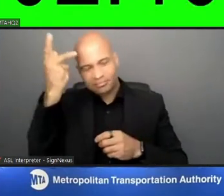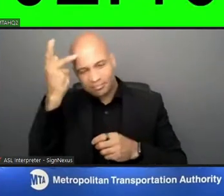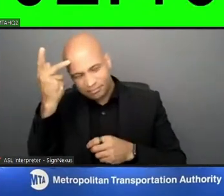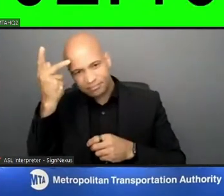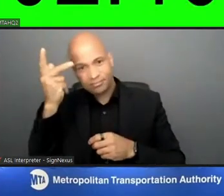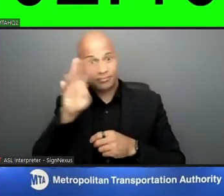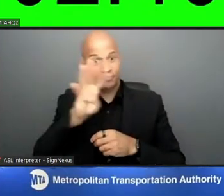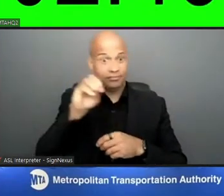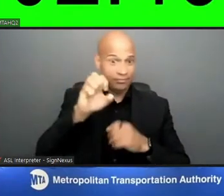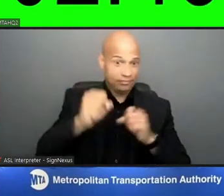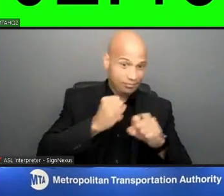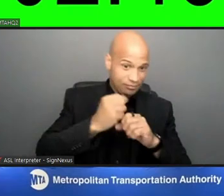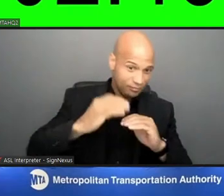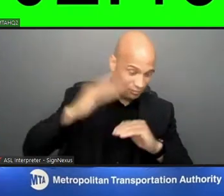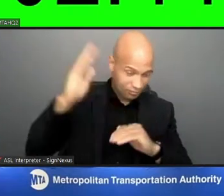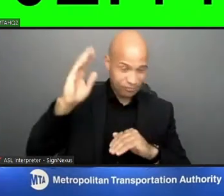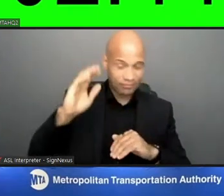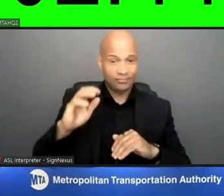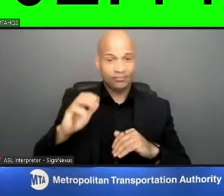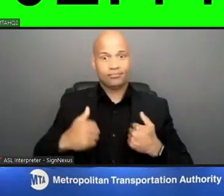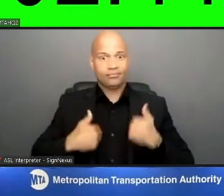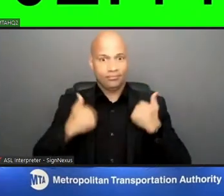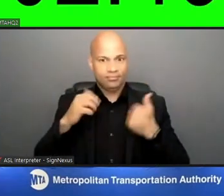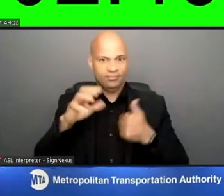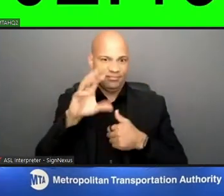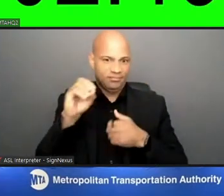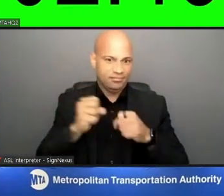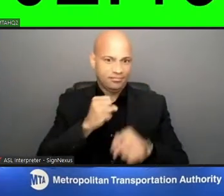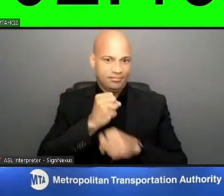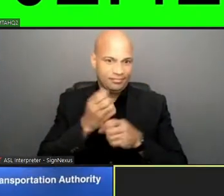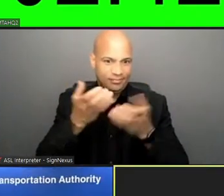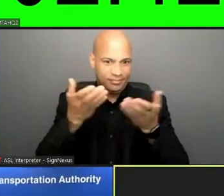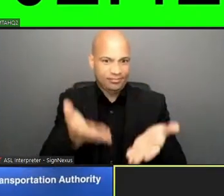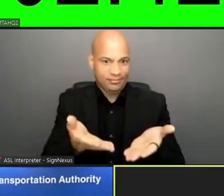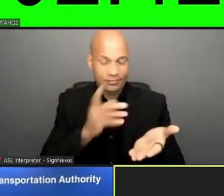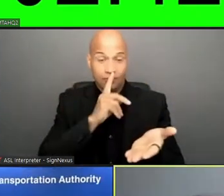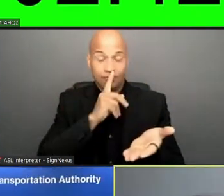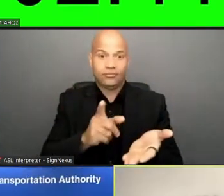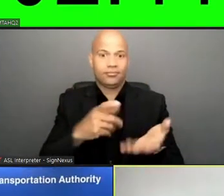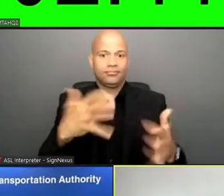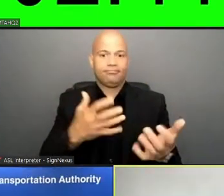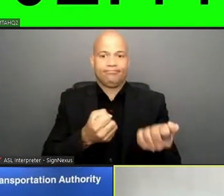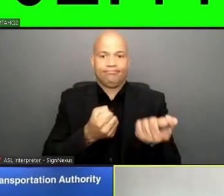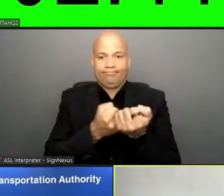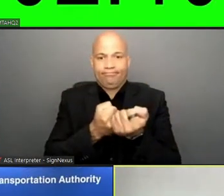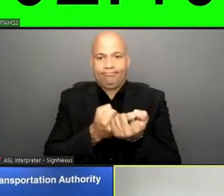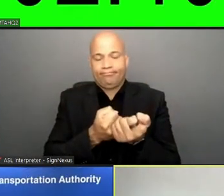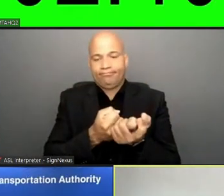in spite of that I'm very much in favor foreign